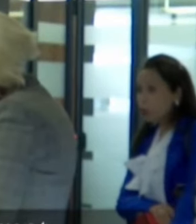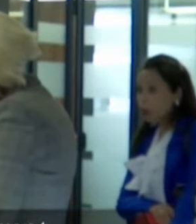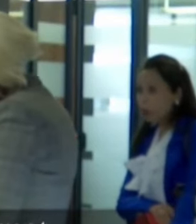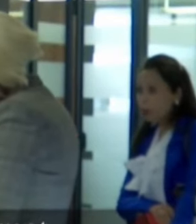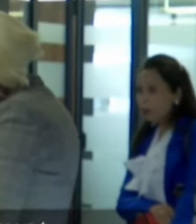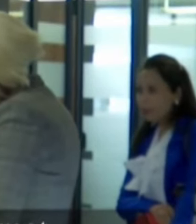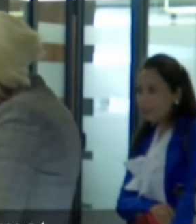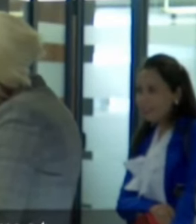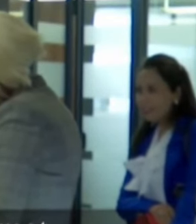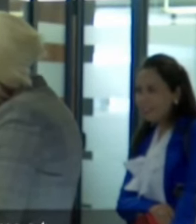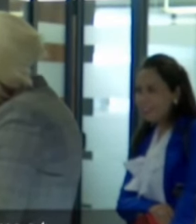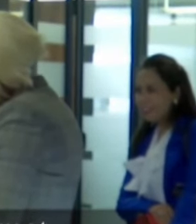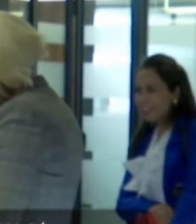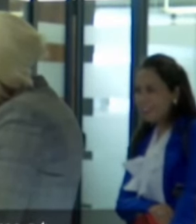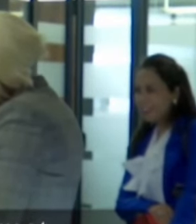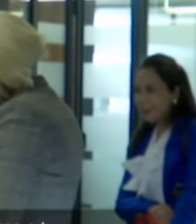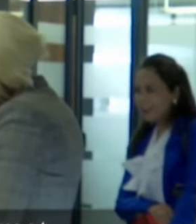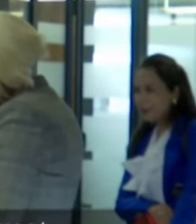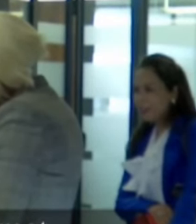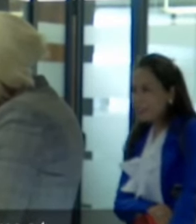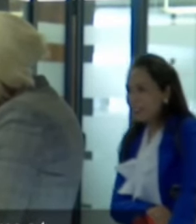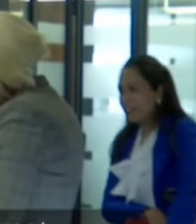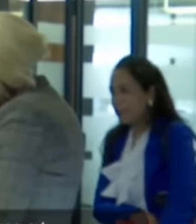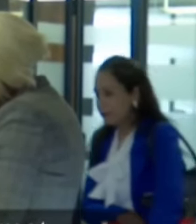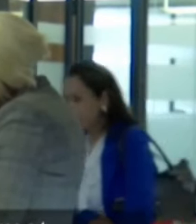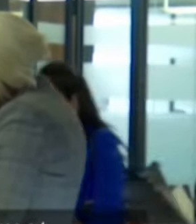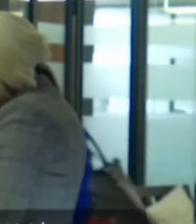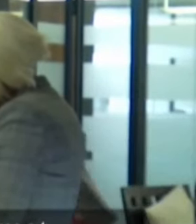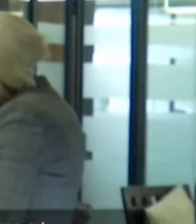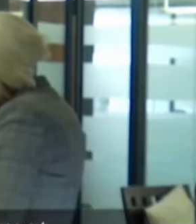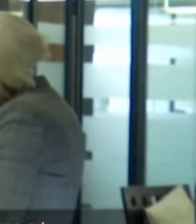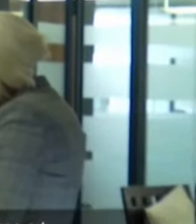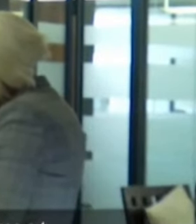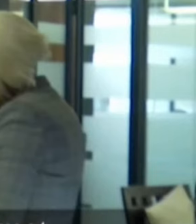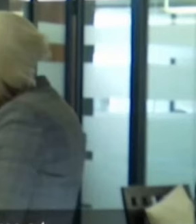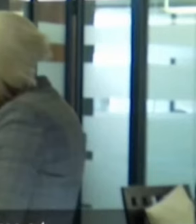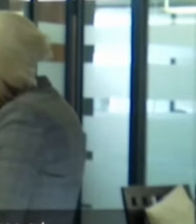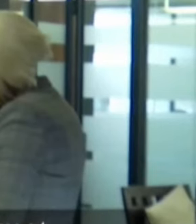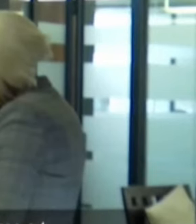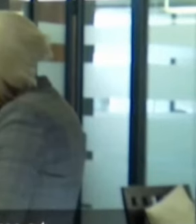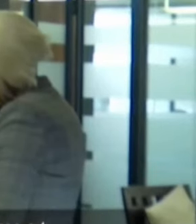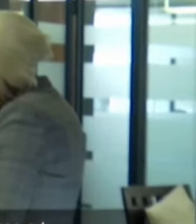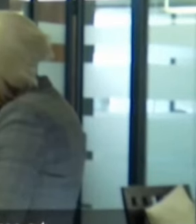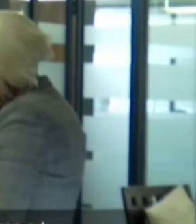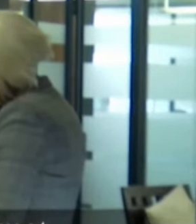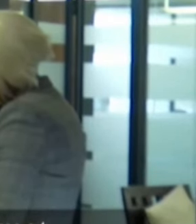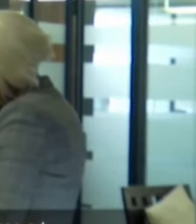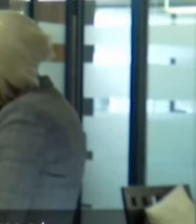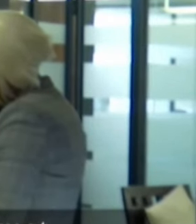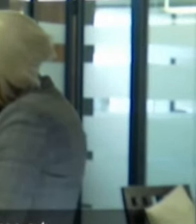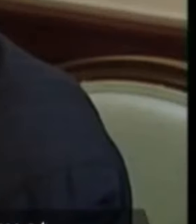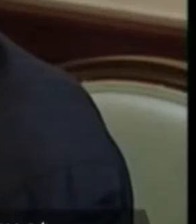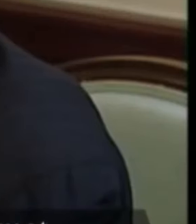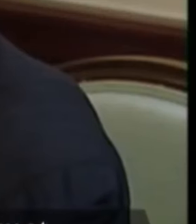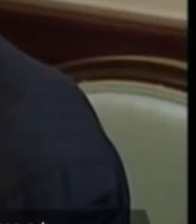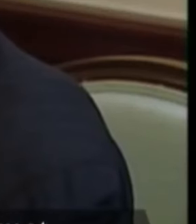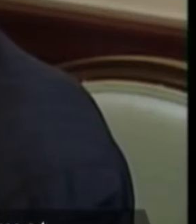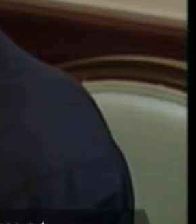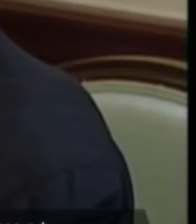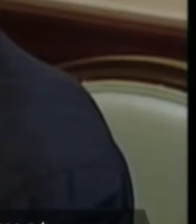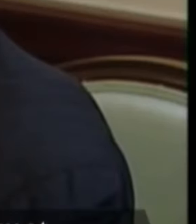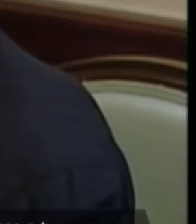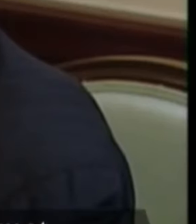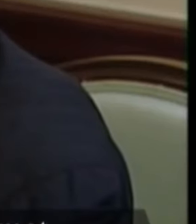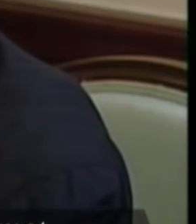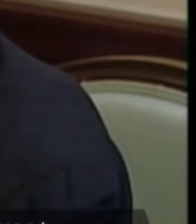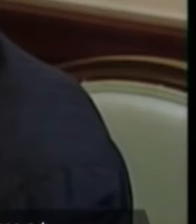relations was shaped very much by him. I did have contact with him after I took up this office. President